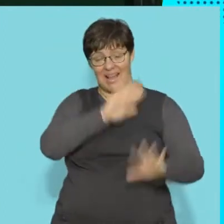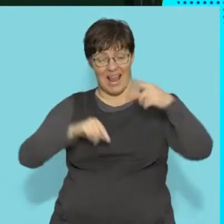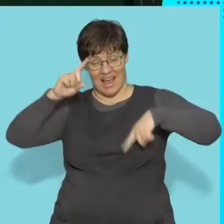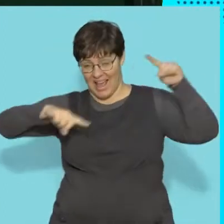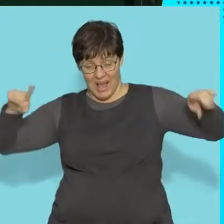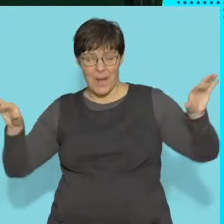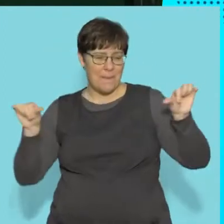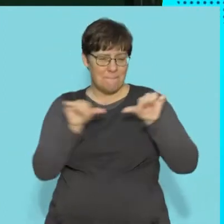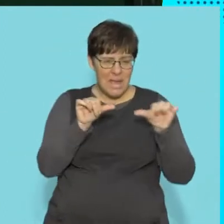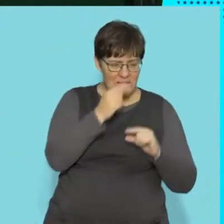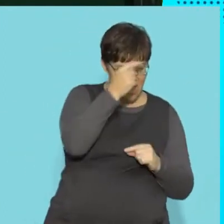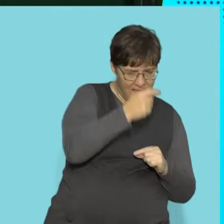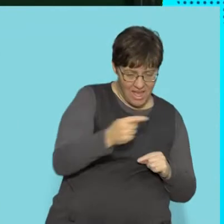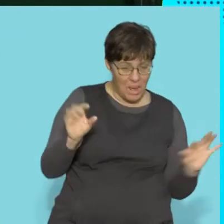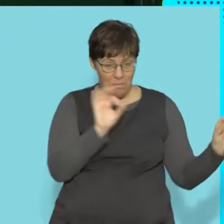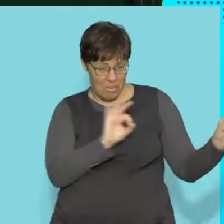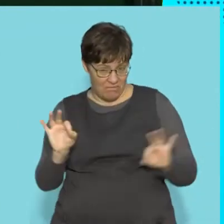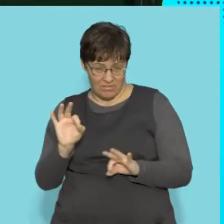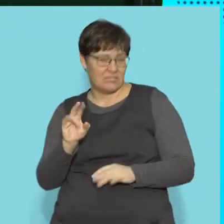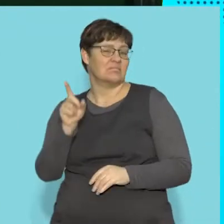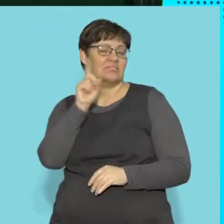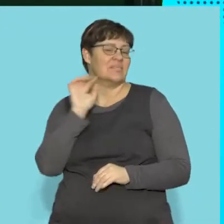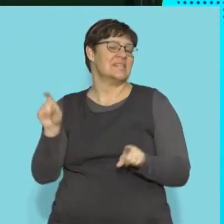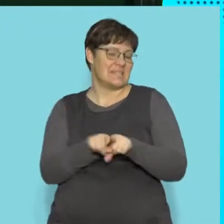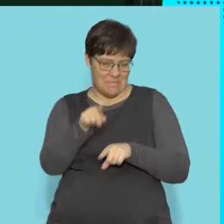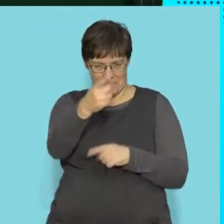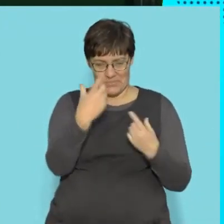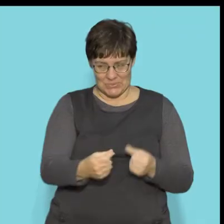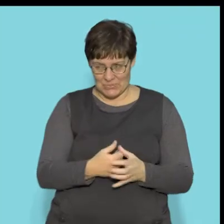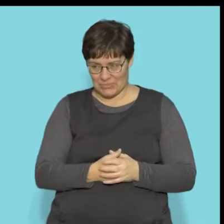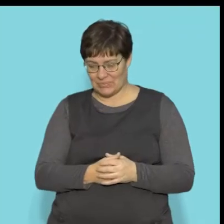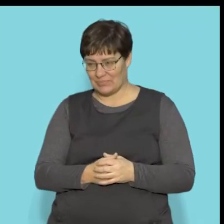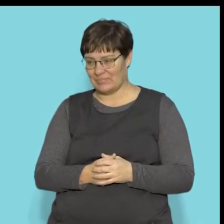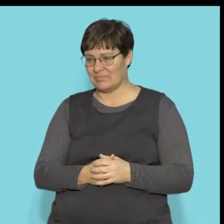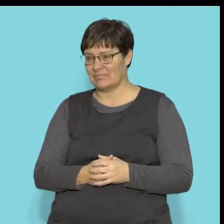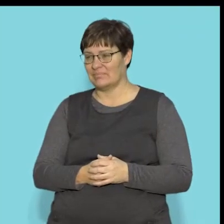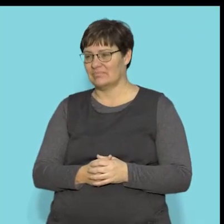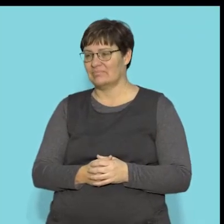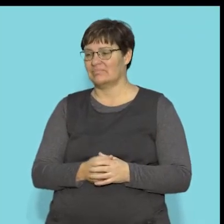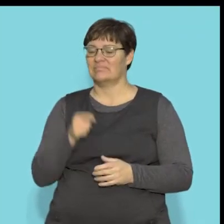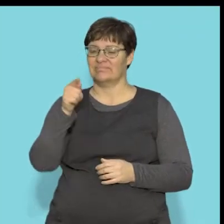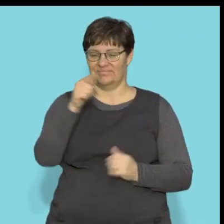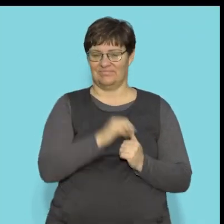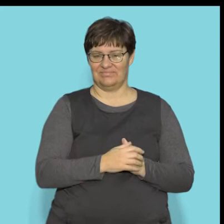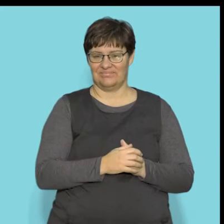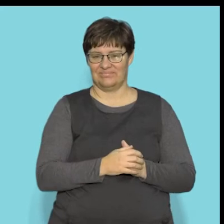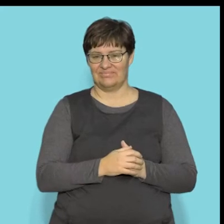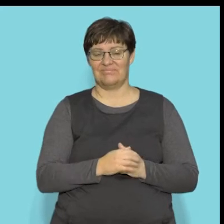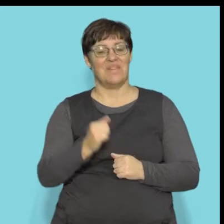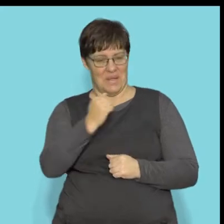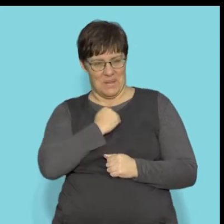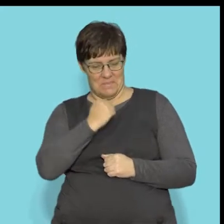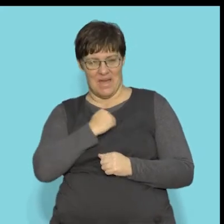could measure everything out perfectly, just like you have in the test. So here is